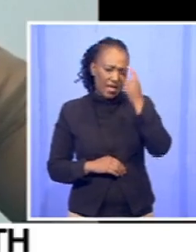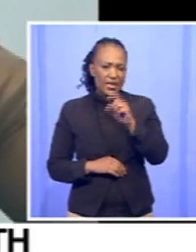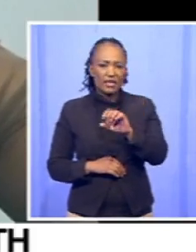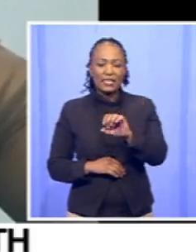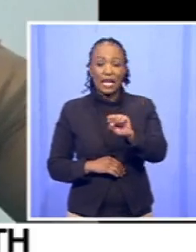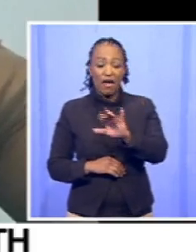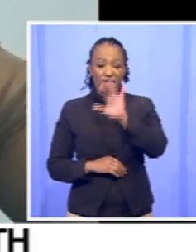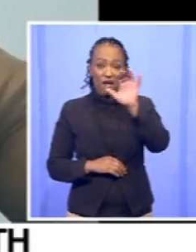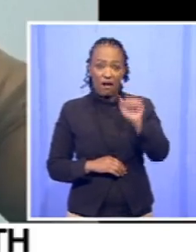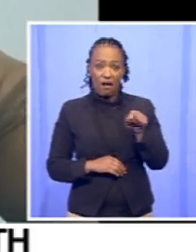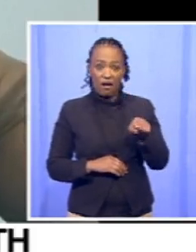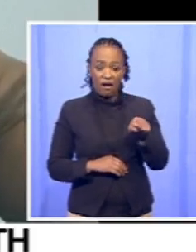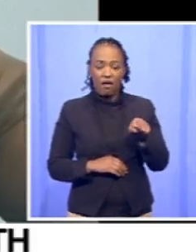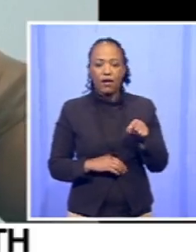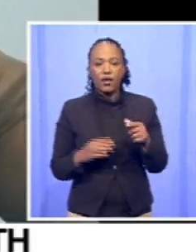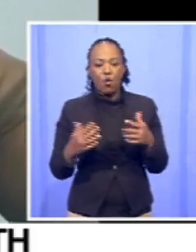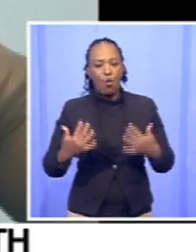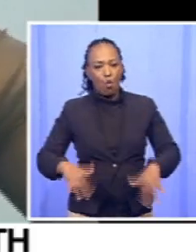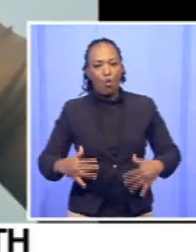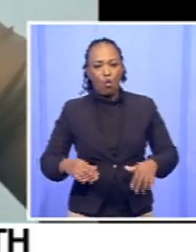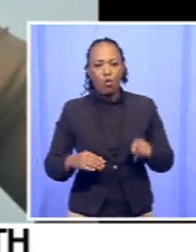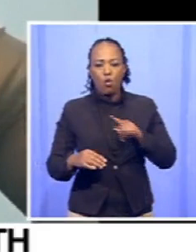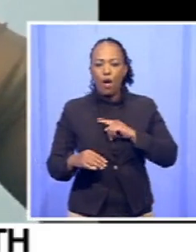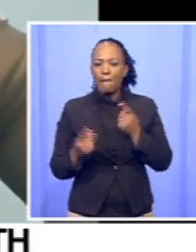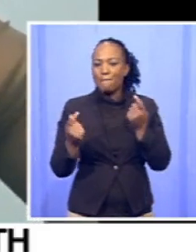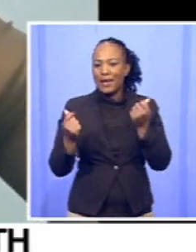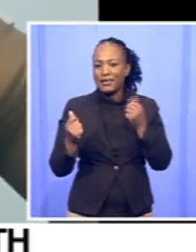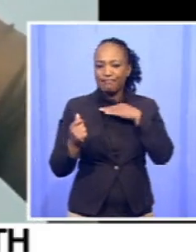Africa, unfortunately, is the shortage of capital,